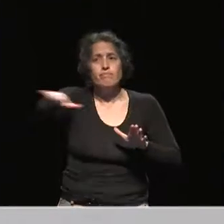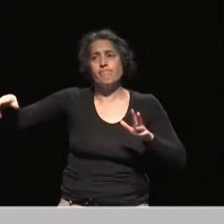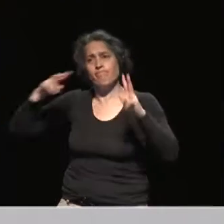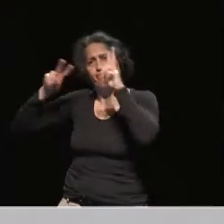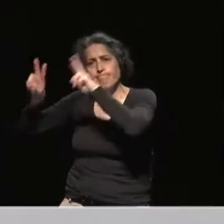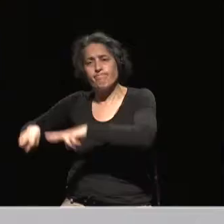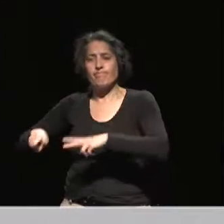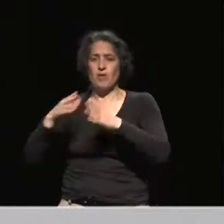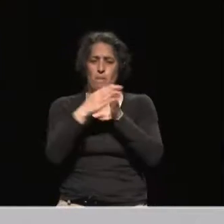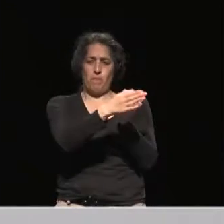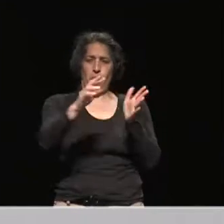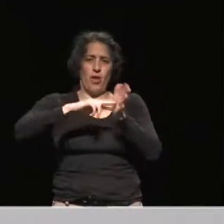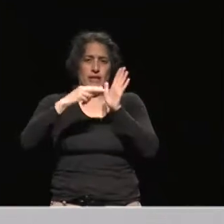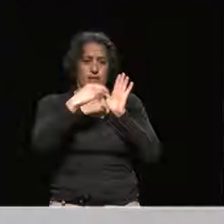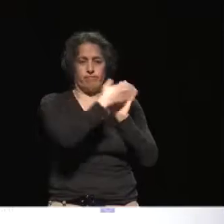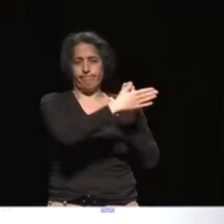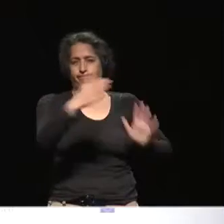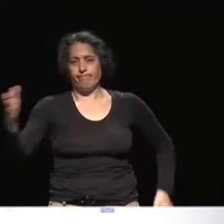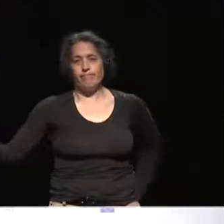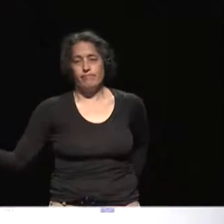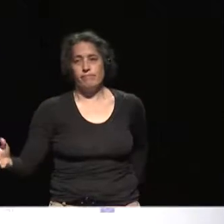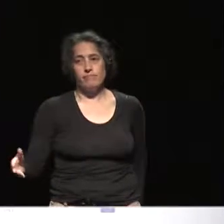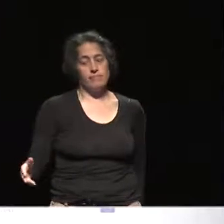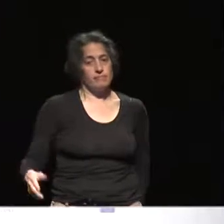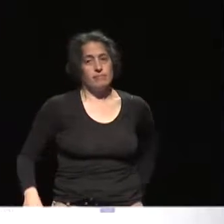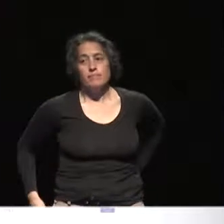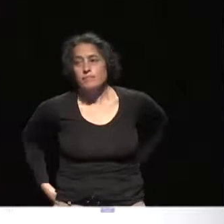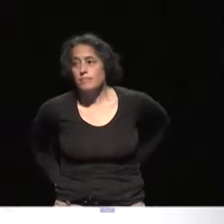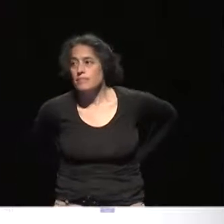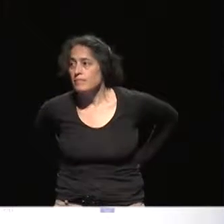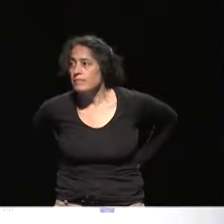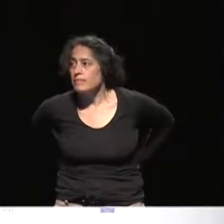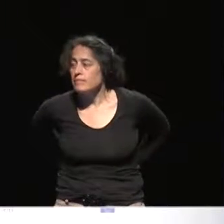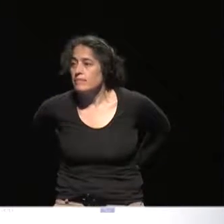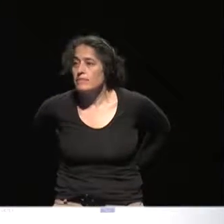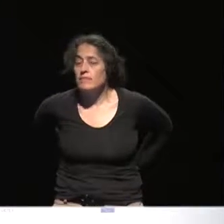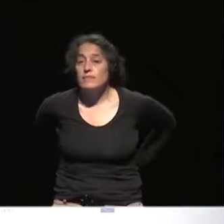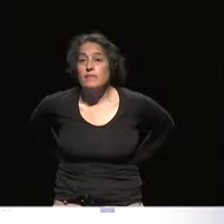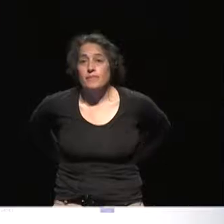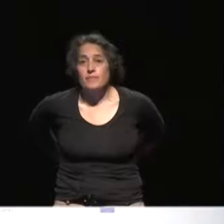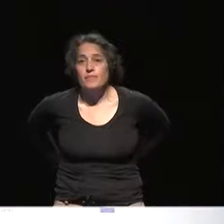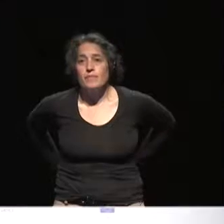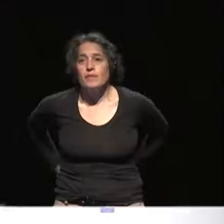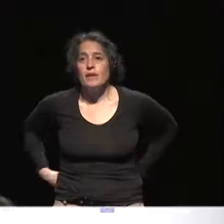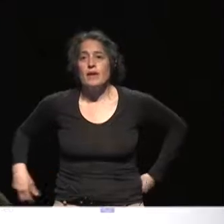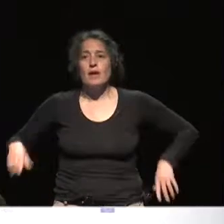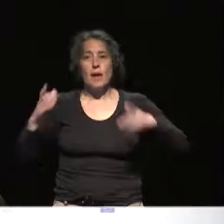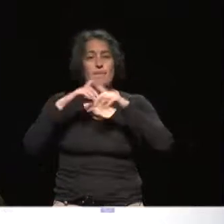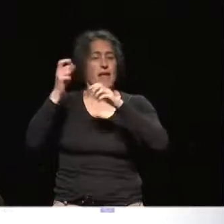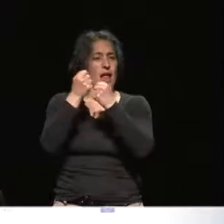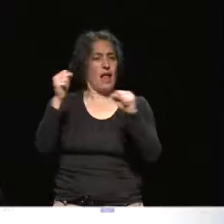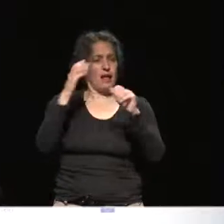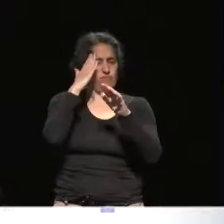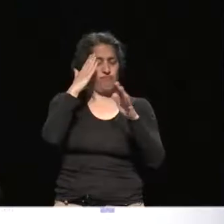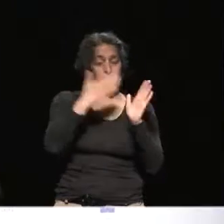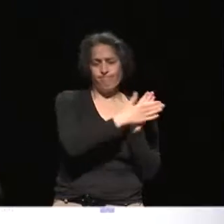center-right to the center-left. They usually say the liberals are the kingmakers in the European Parliament, but he has a king's voice when it comes to